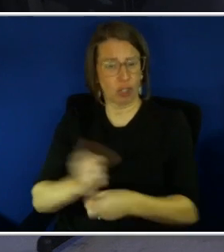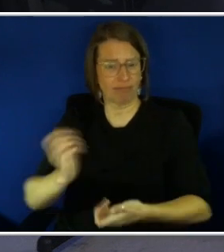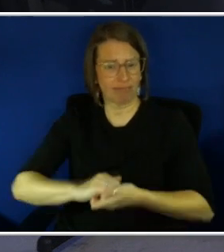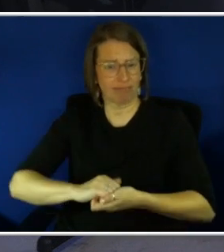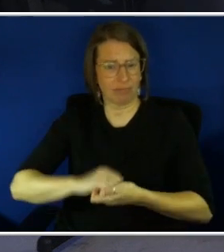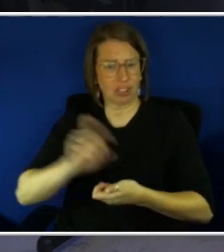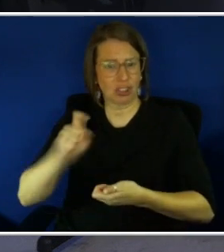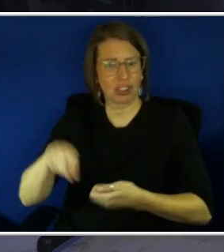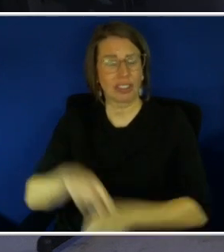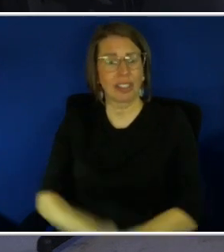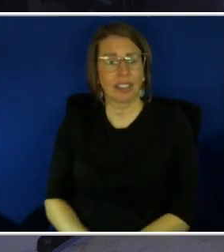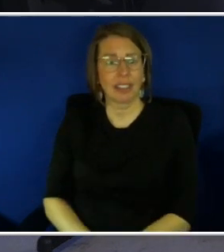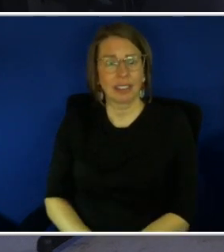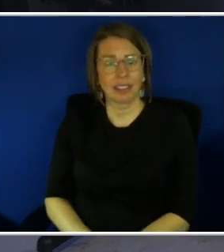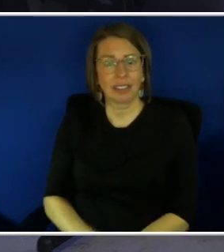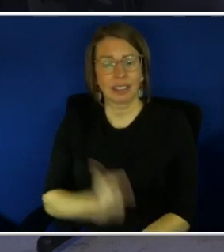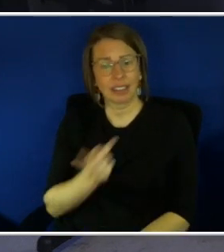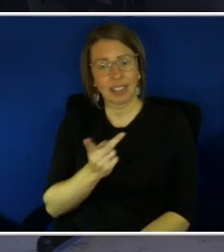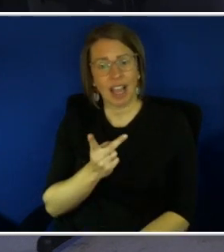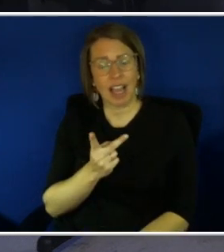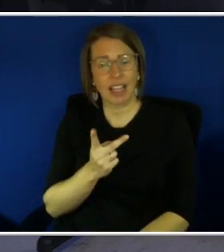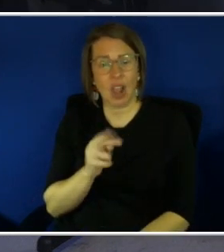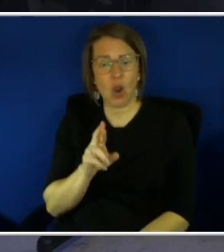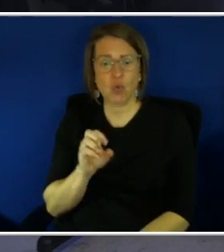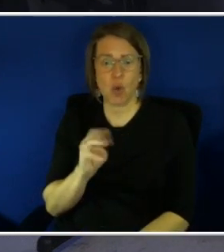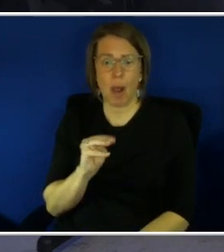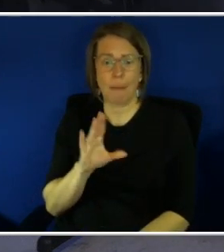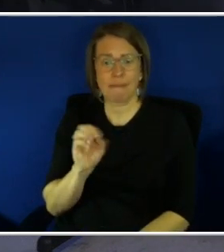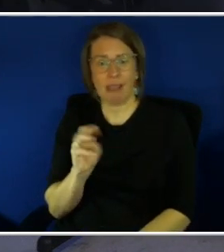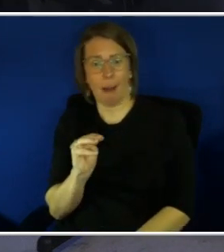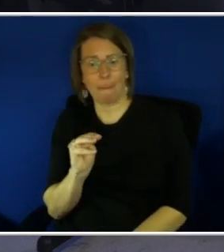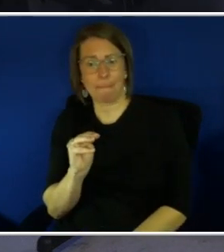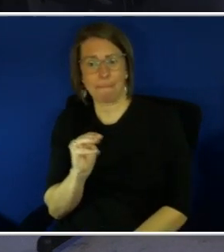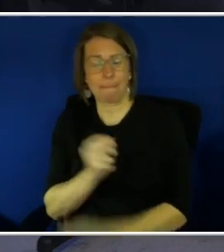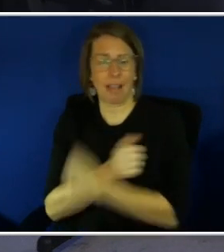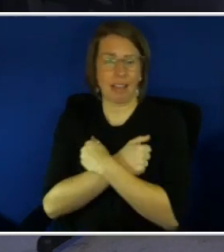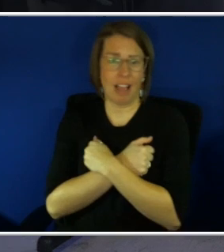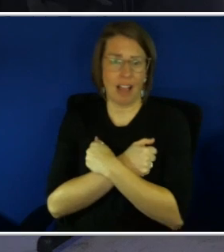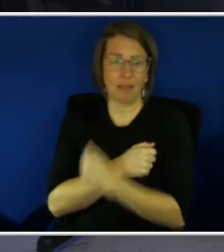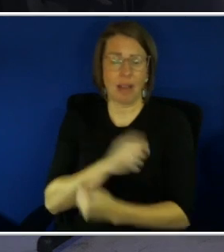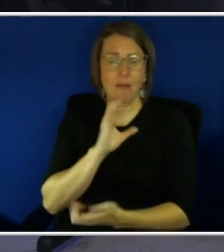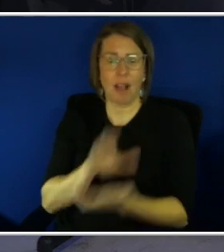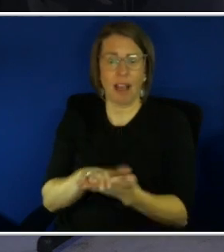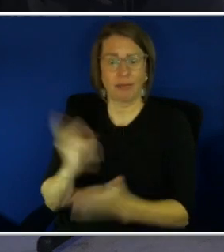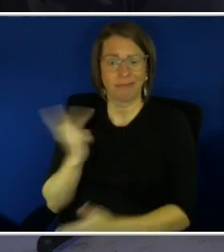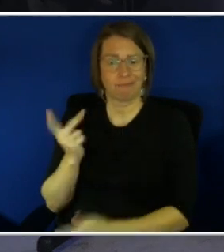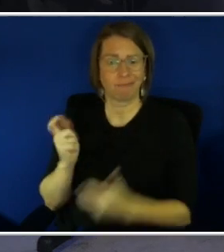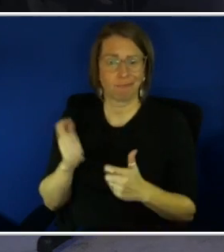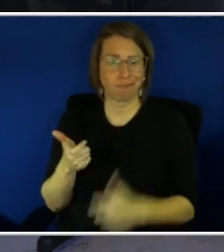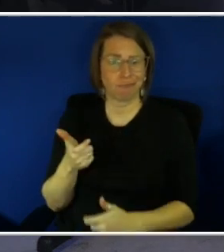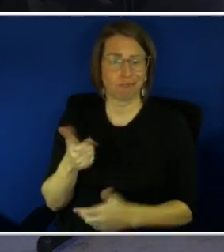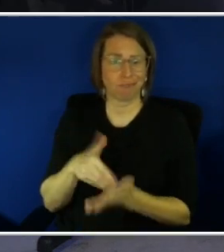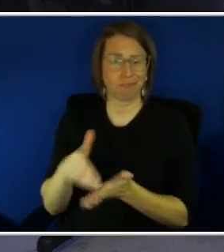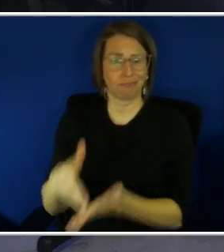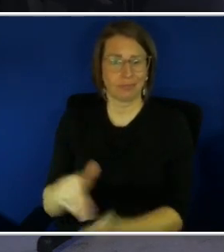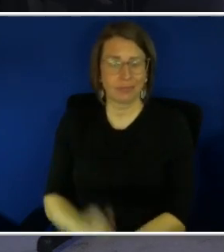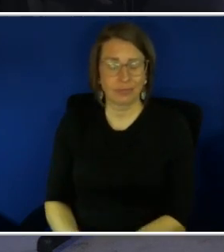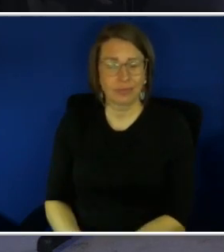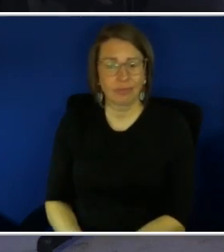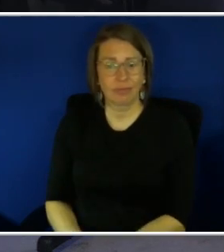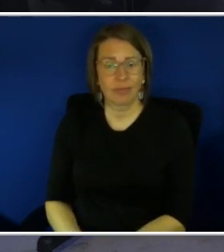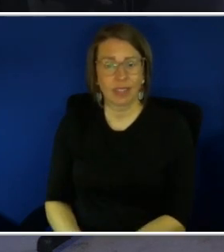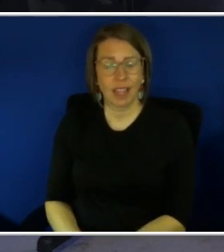you guys are like a little rom-com here. This is very, I love rom-coms. My wife and I sit around and watch those all the time. I understand that you're using